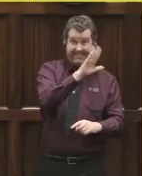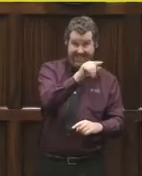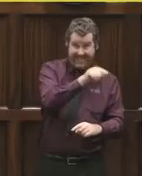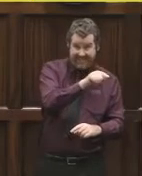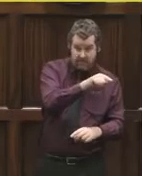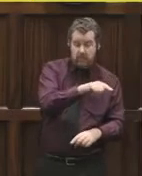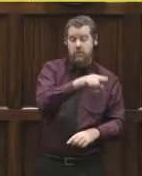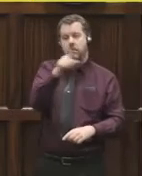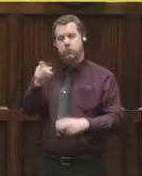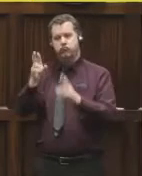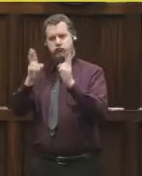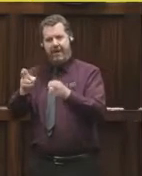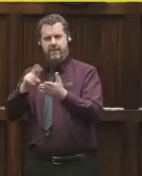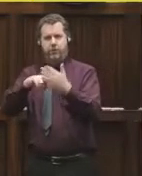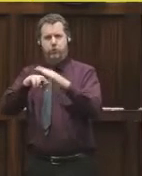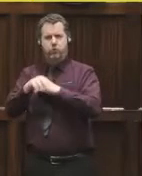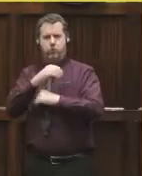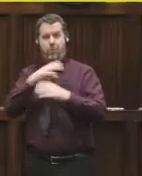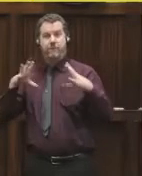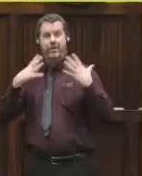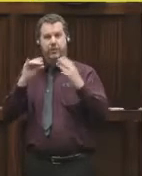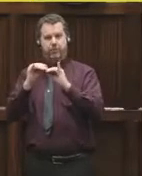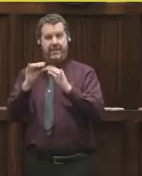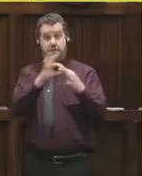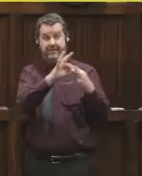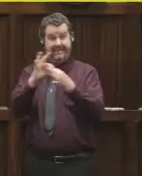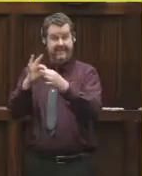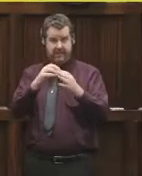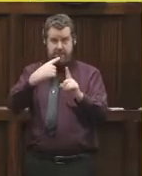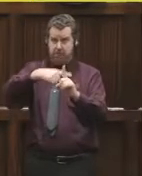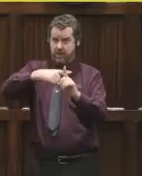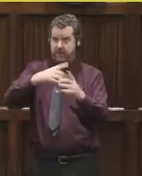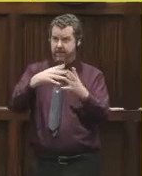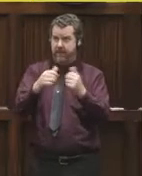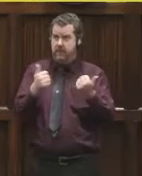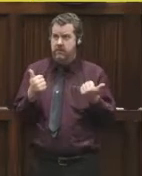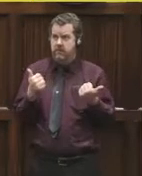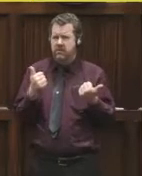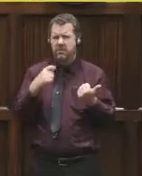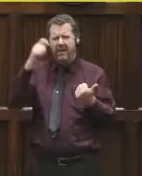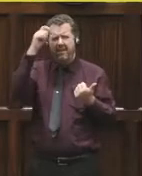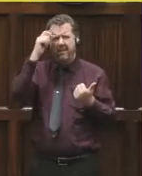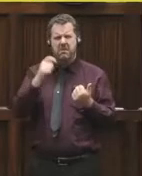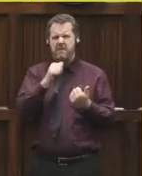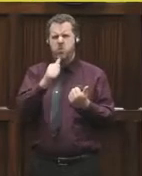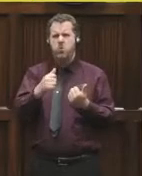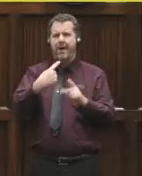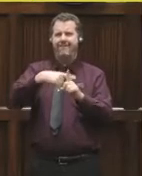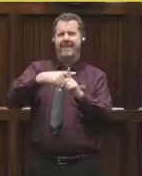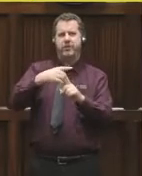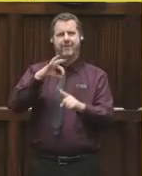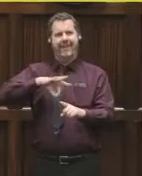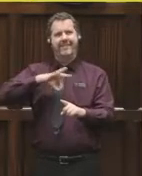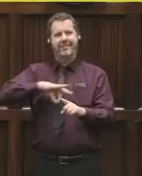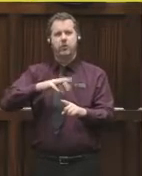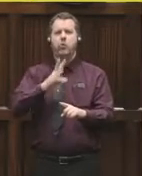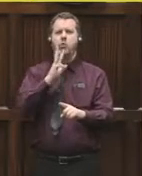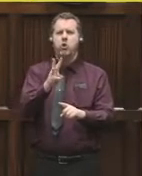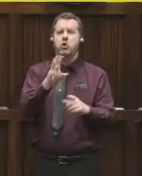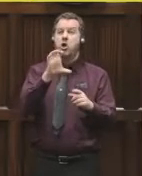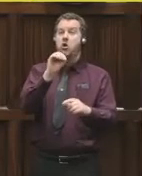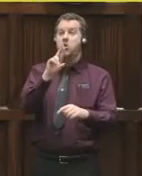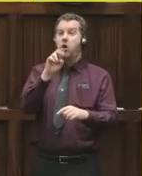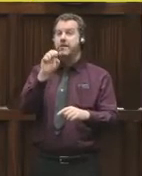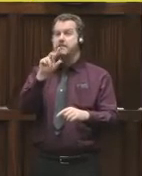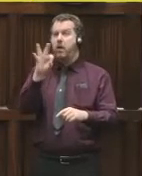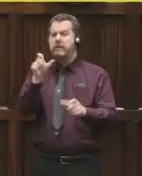right of users to free interpretation is a positive thing, and therefore I don't see the advantage of removing the word correspondent. I'm not sure